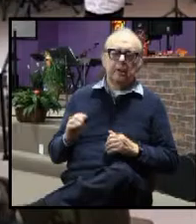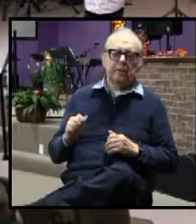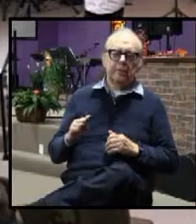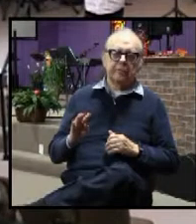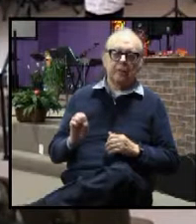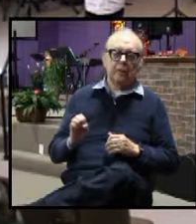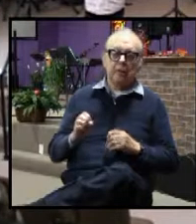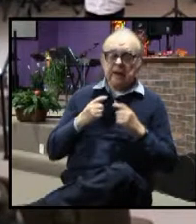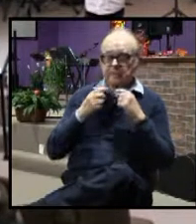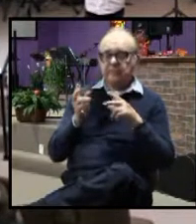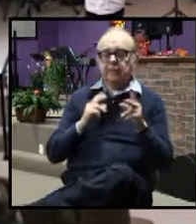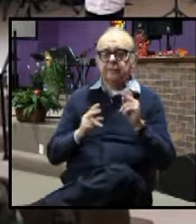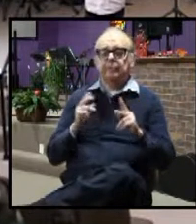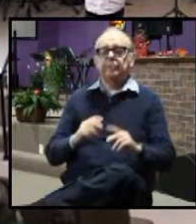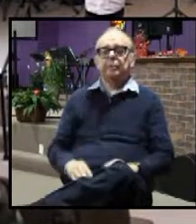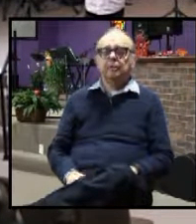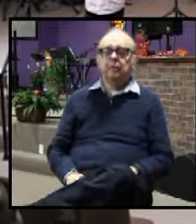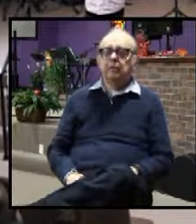are successful?